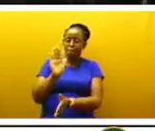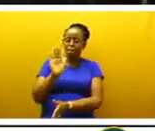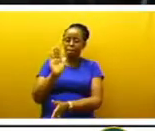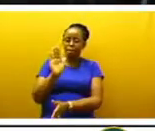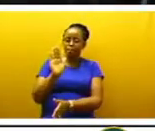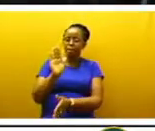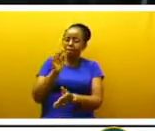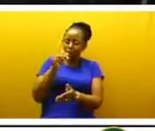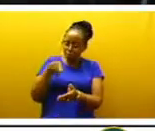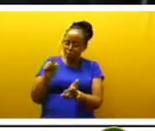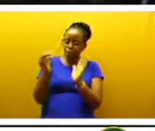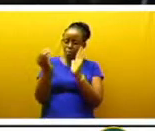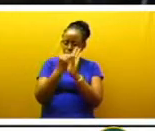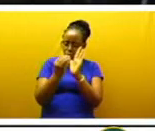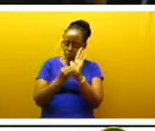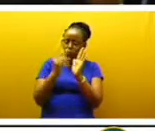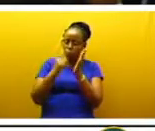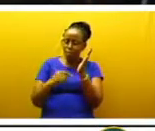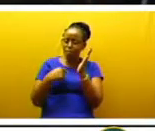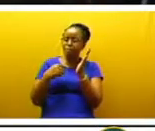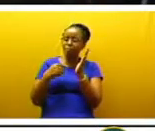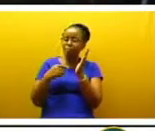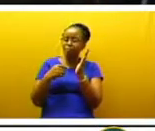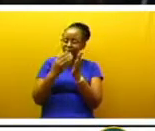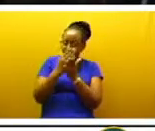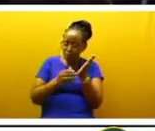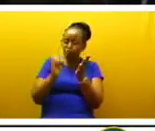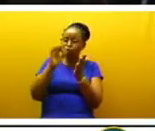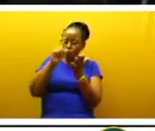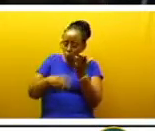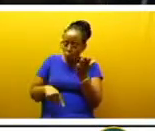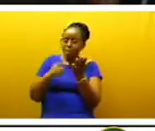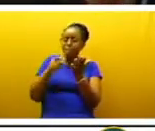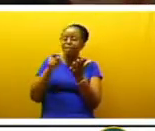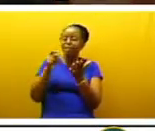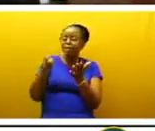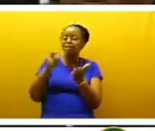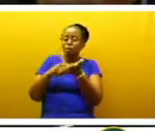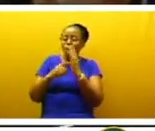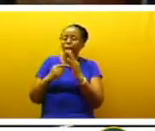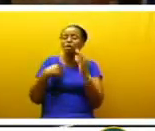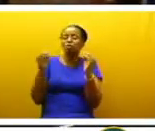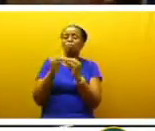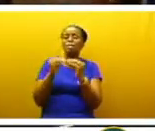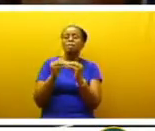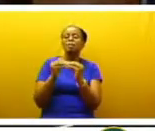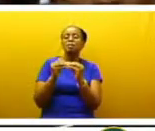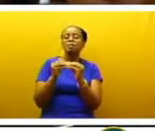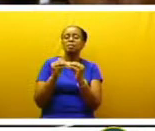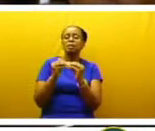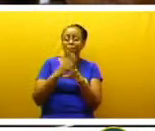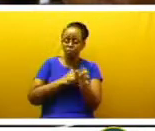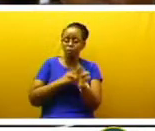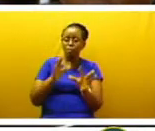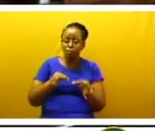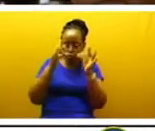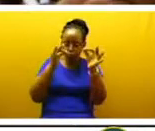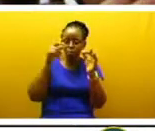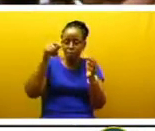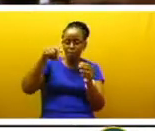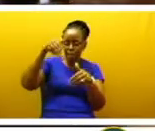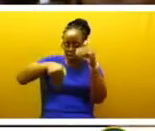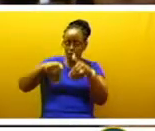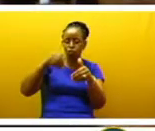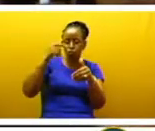needs to meet. And so, when we put these forward, they